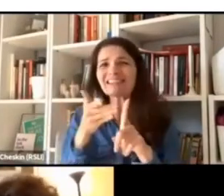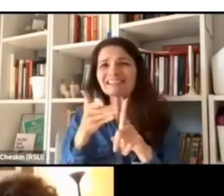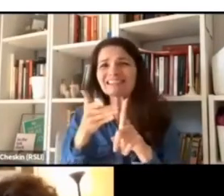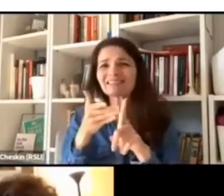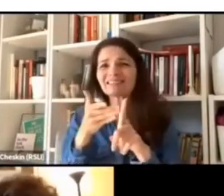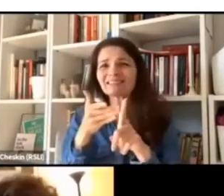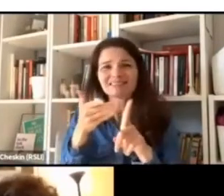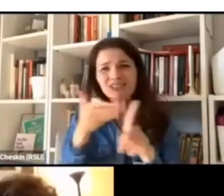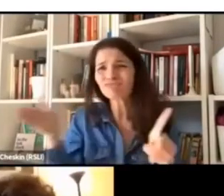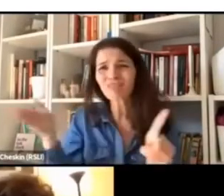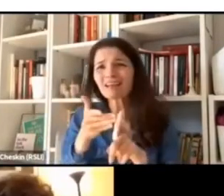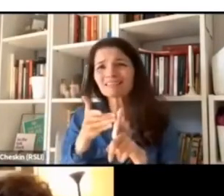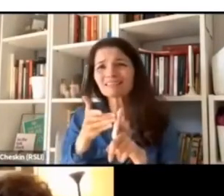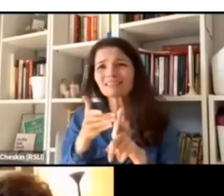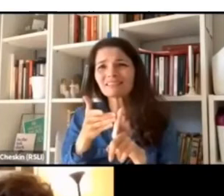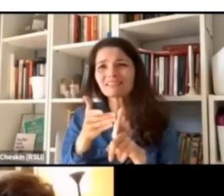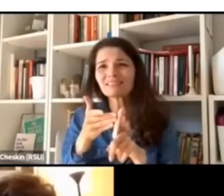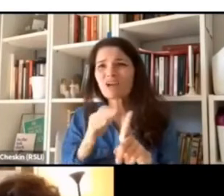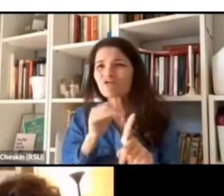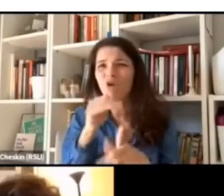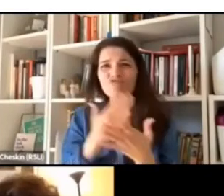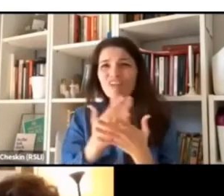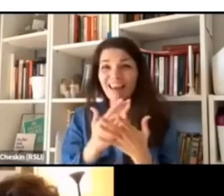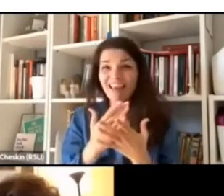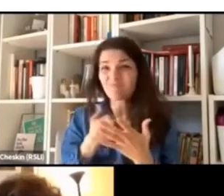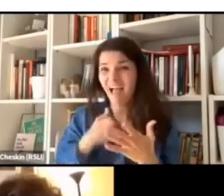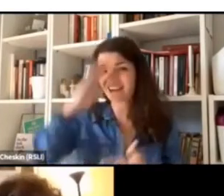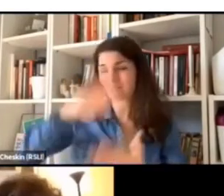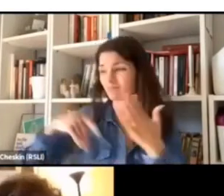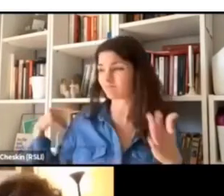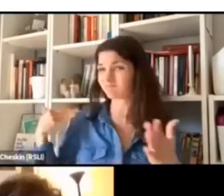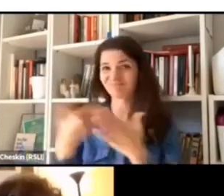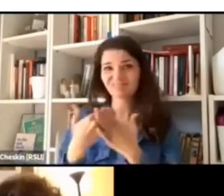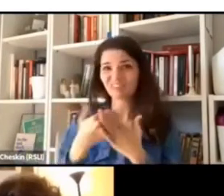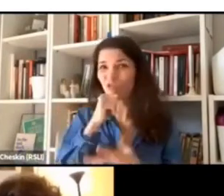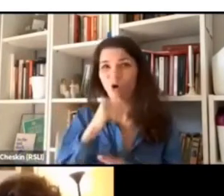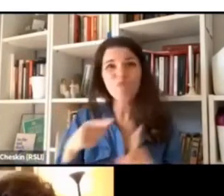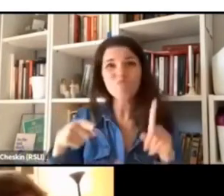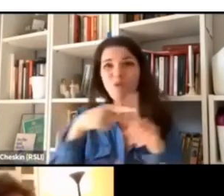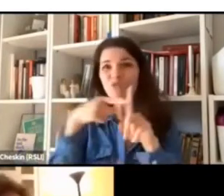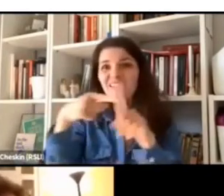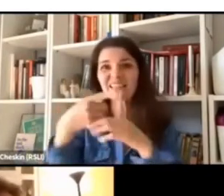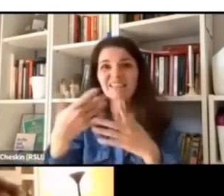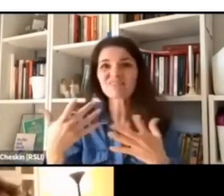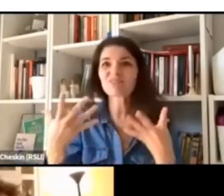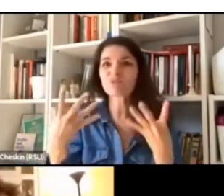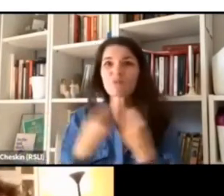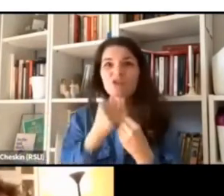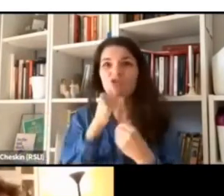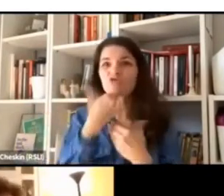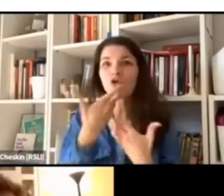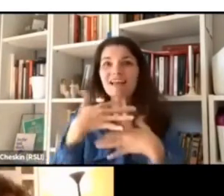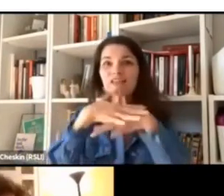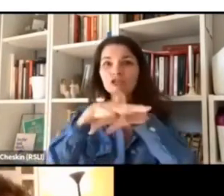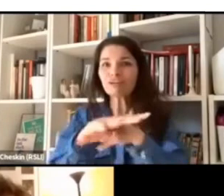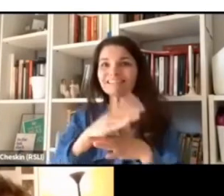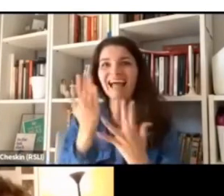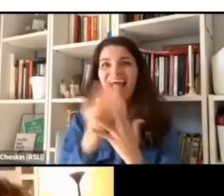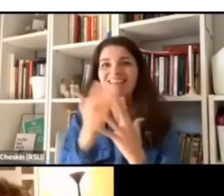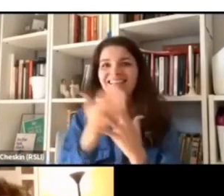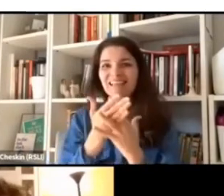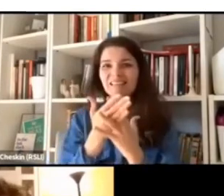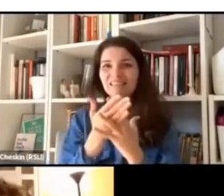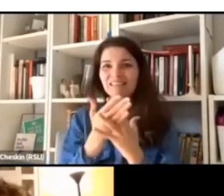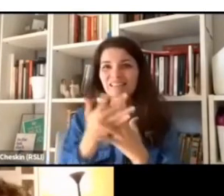the not particularly positive experiences I've had with non-integrated access theatre